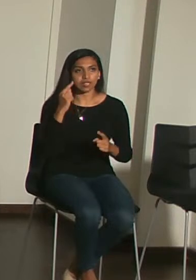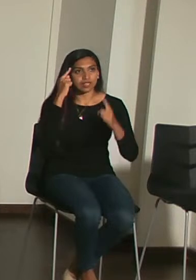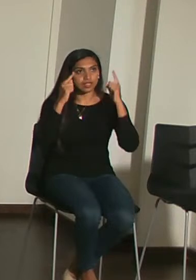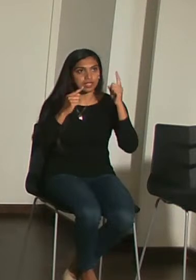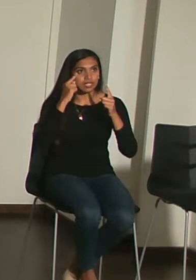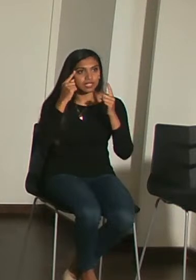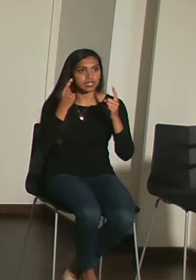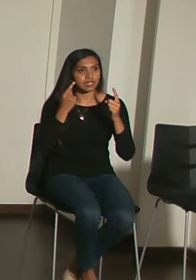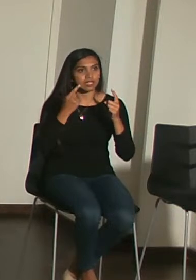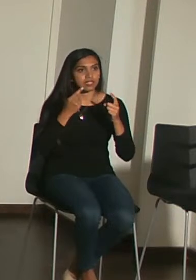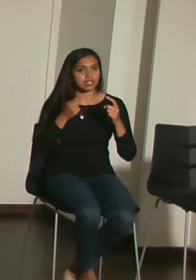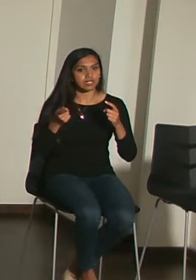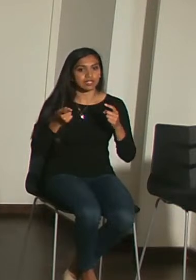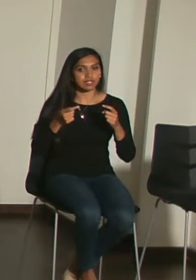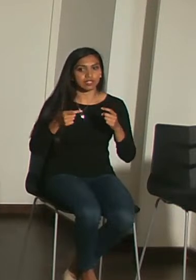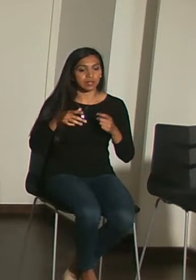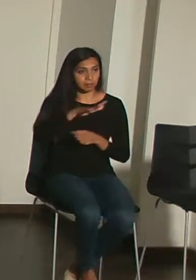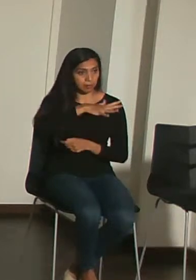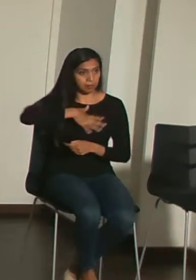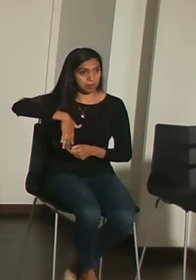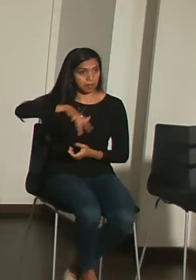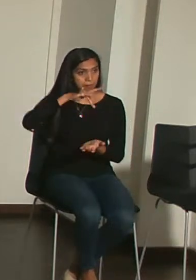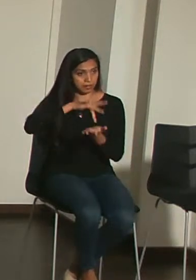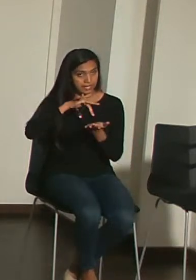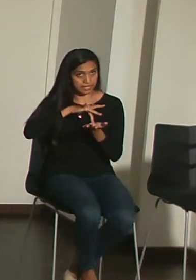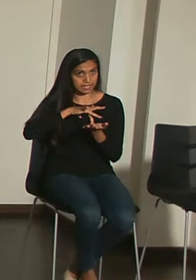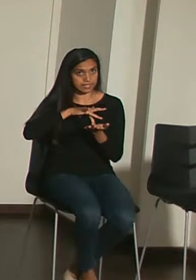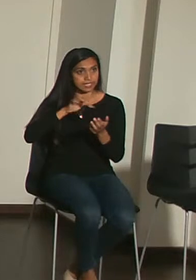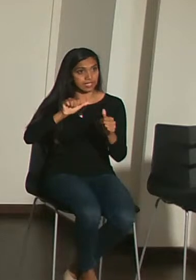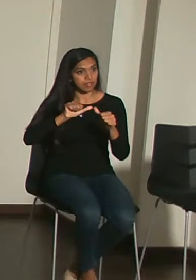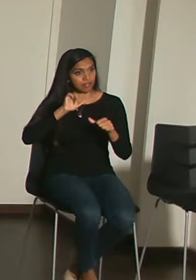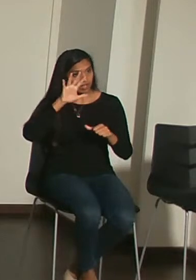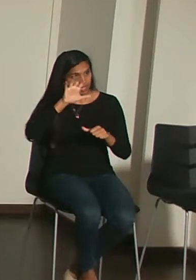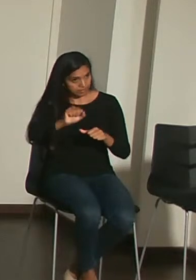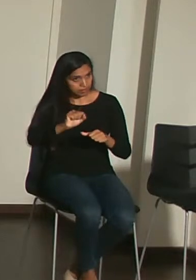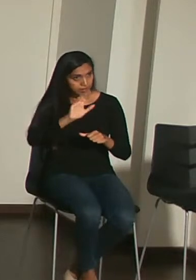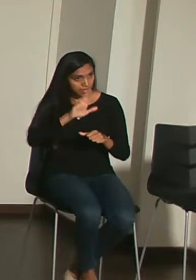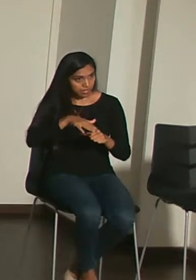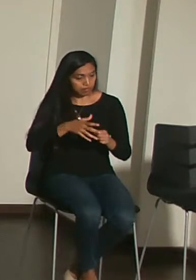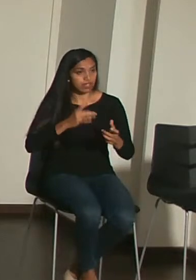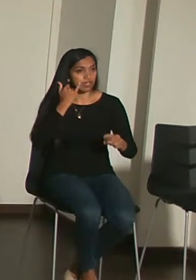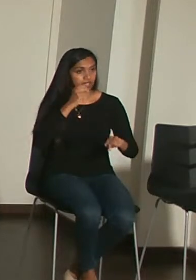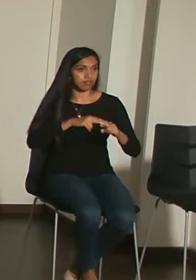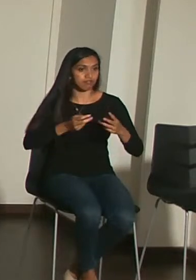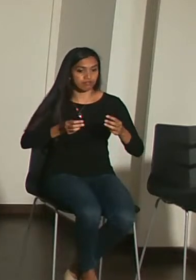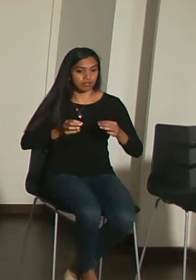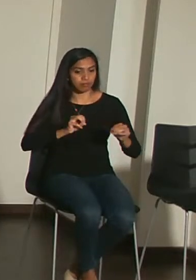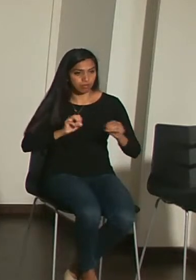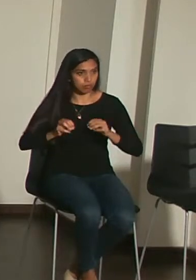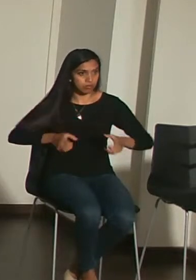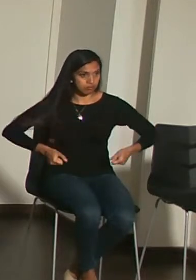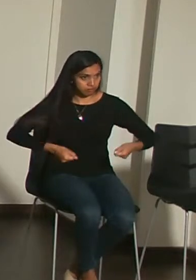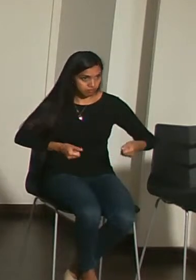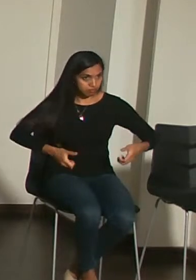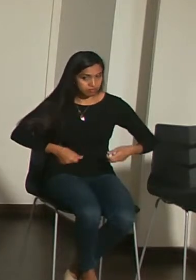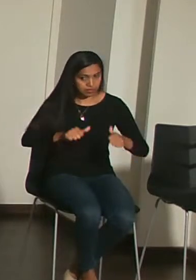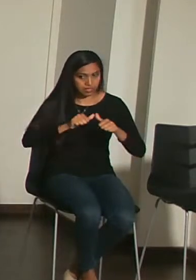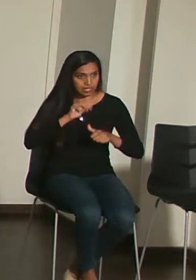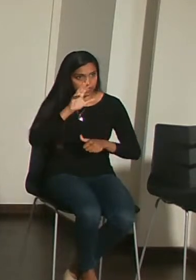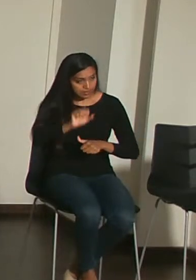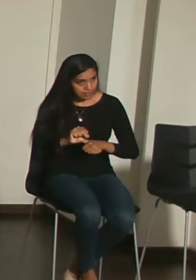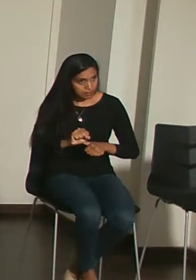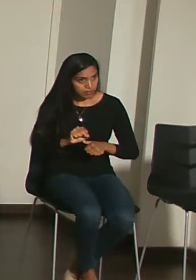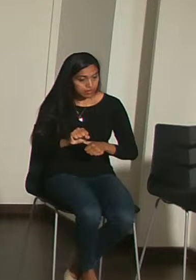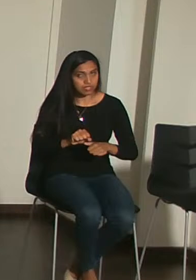the physical space and how accessible or inaccessible that it can be. The museum, we don't